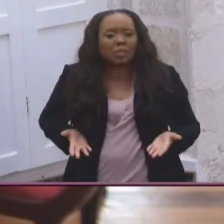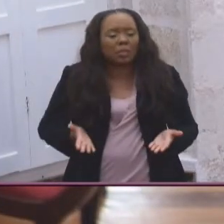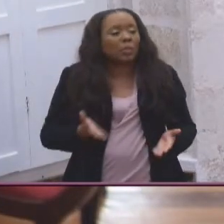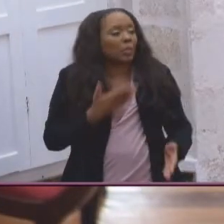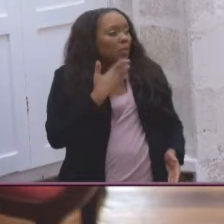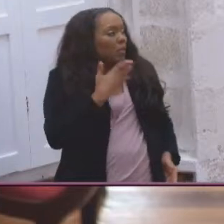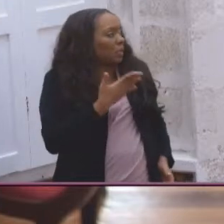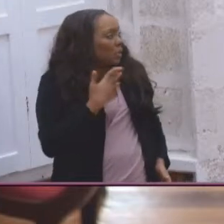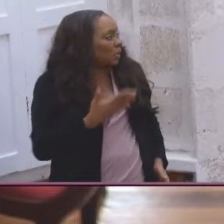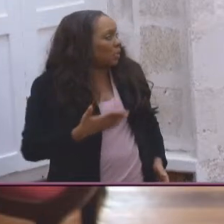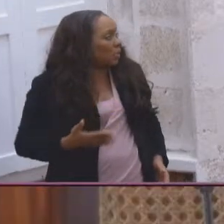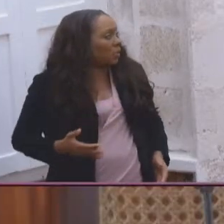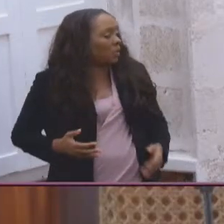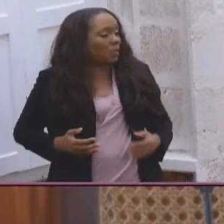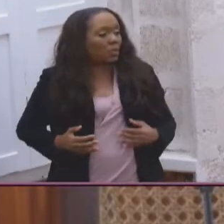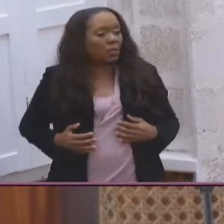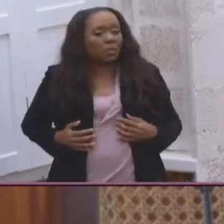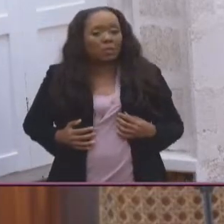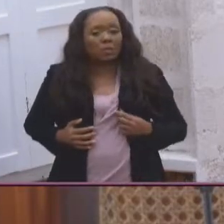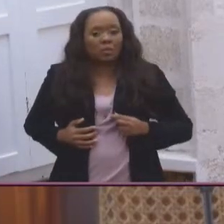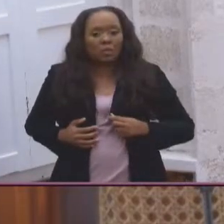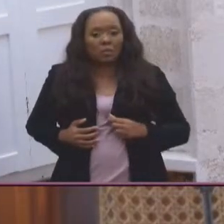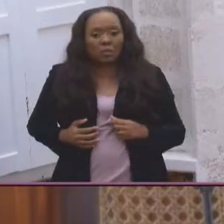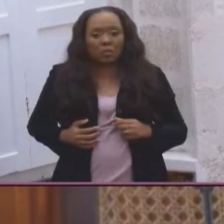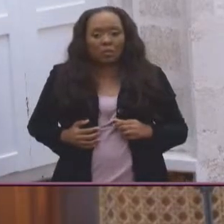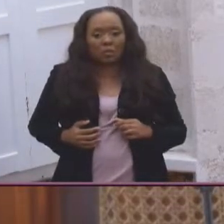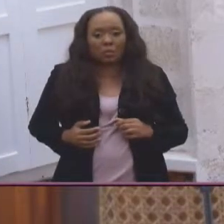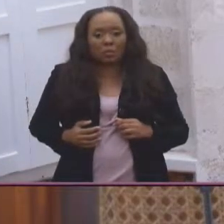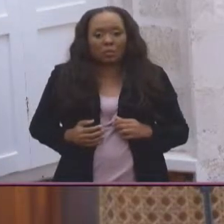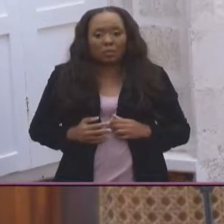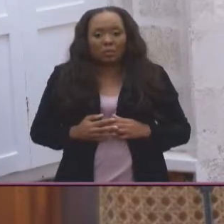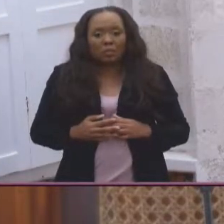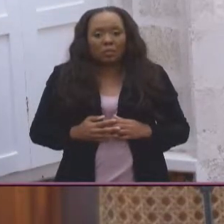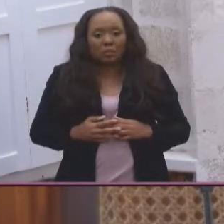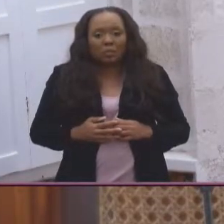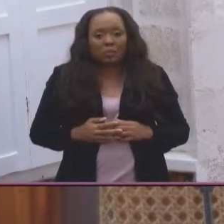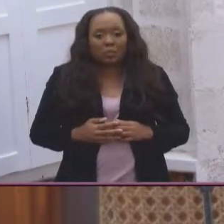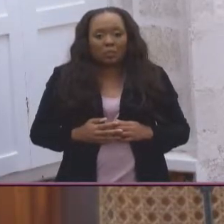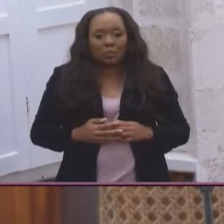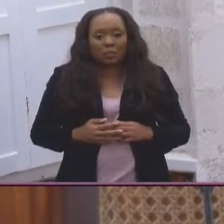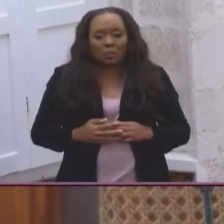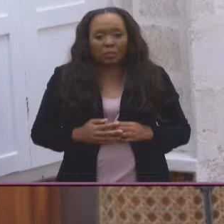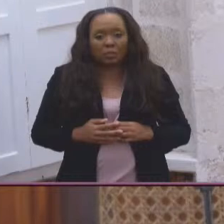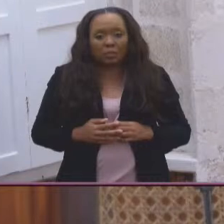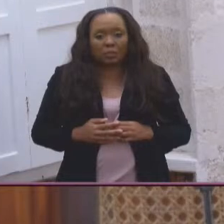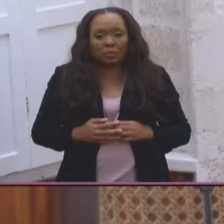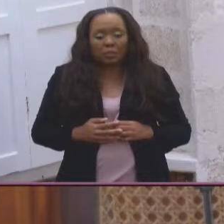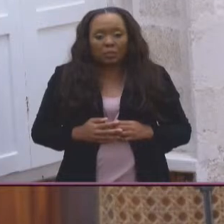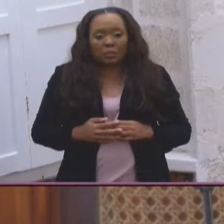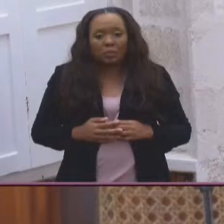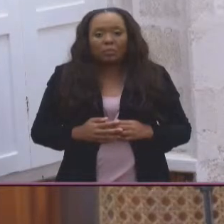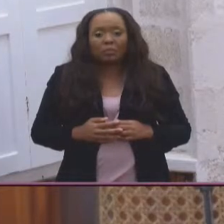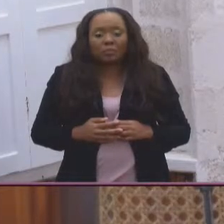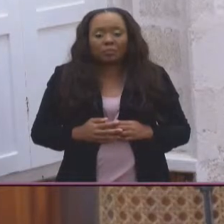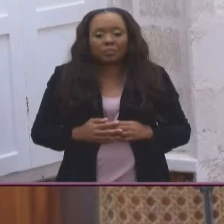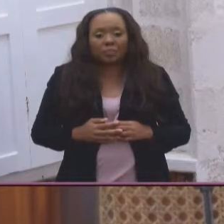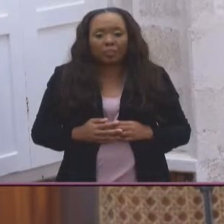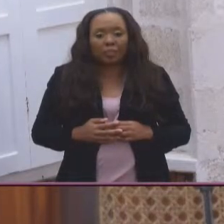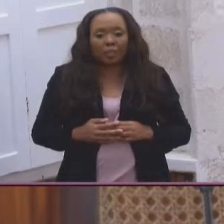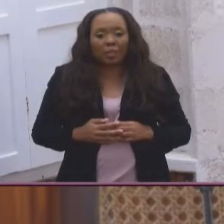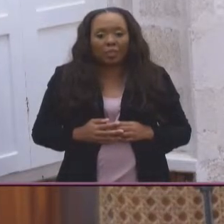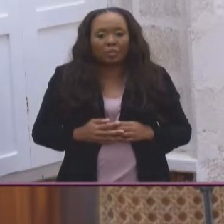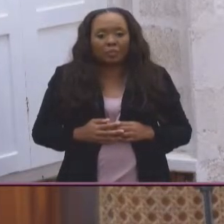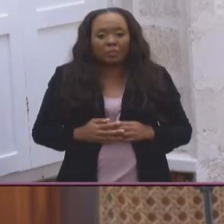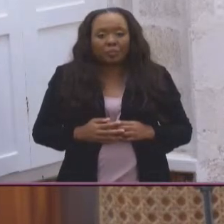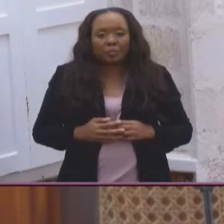Please continue, Senator Thompson. I contend, sir, that the thrust of the Honourable Senator's speech